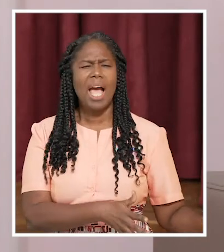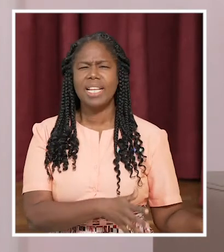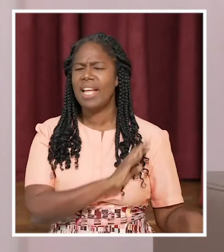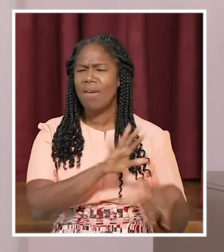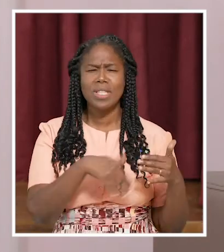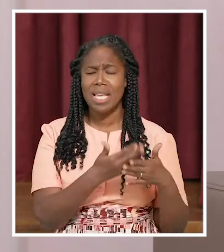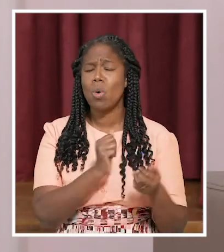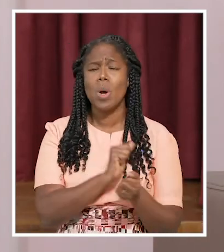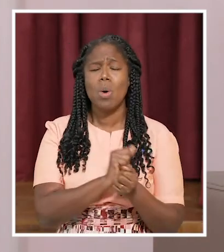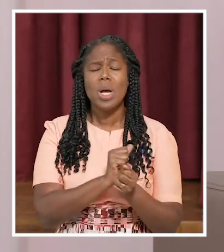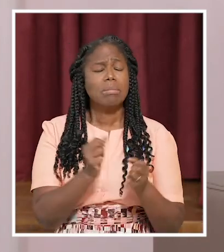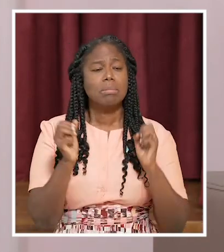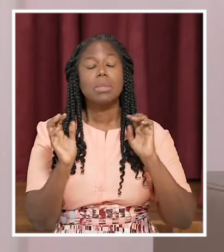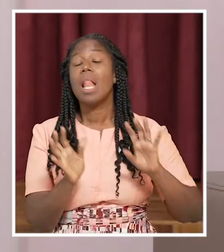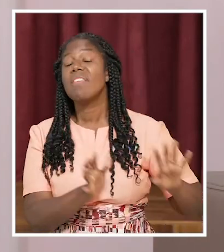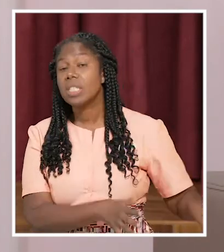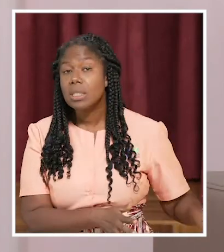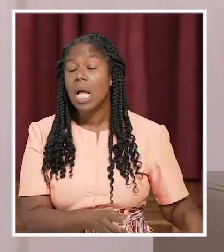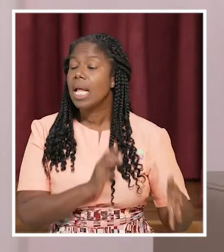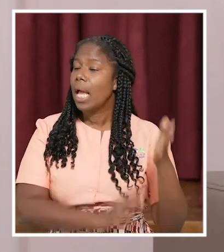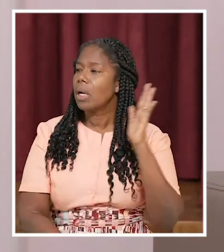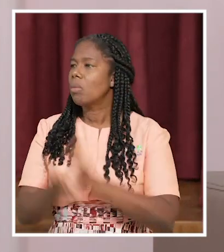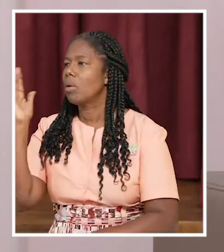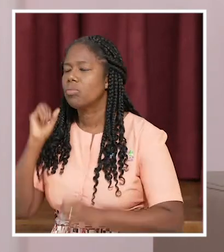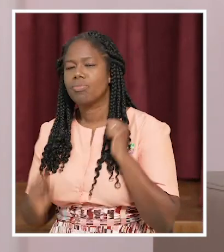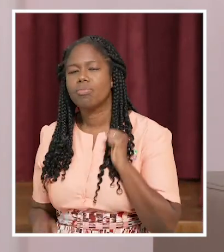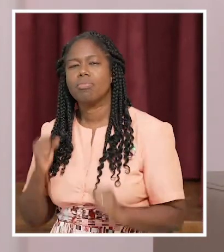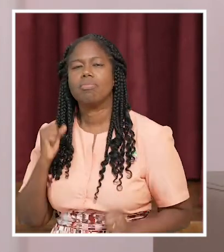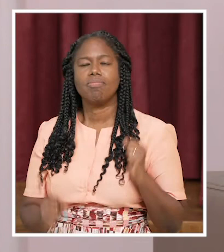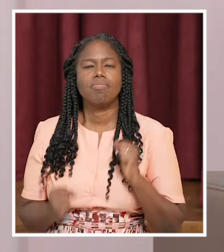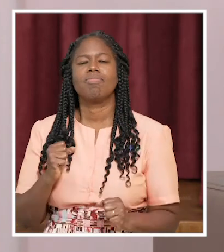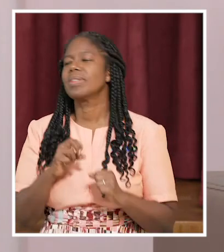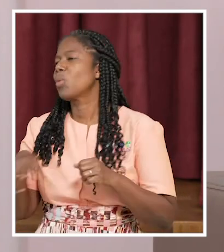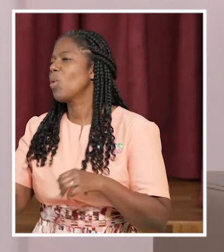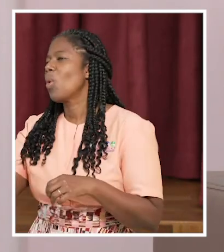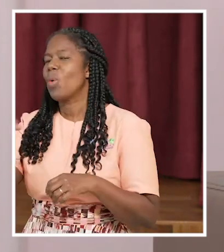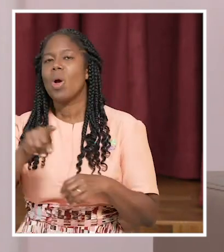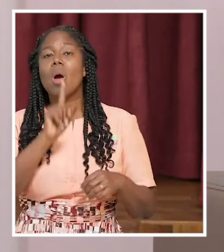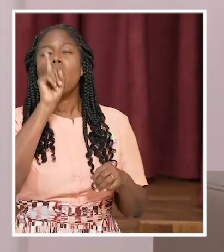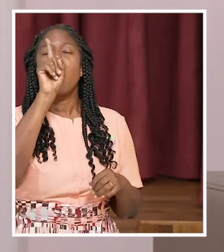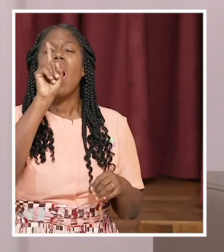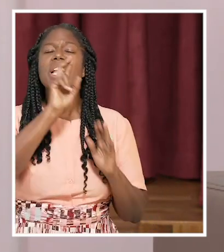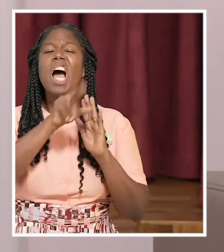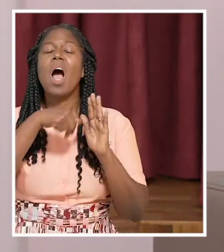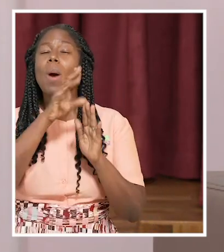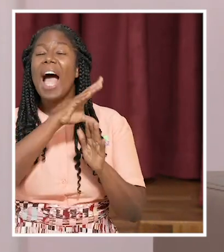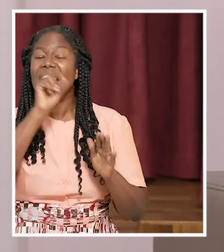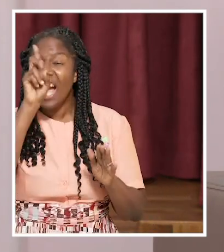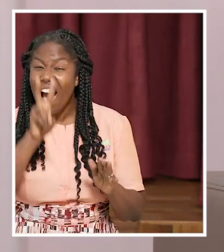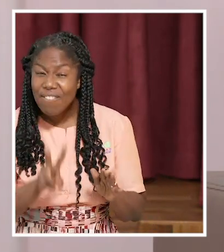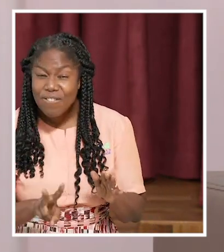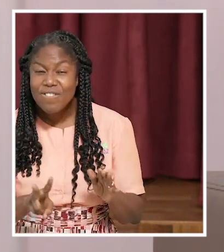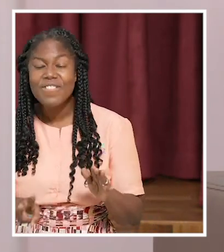a walk. I stay out there for an hour to an hour and a half with my favorite music in my earphones, and I come back